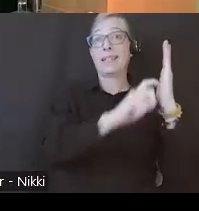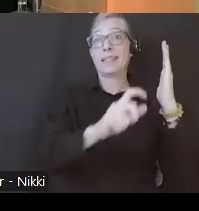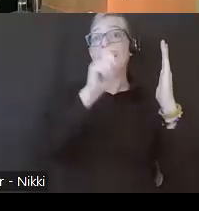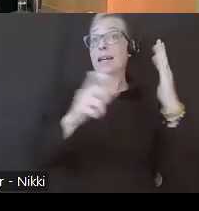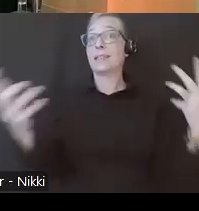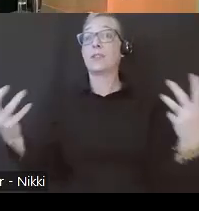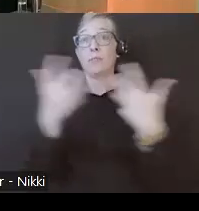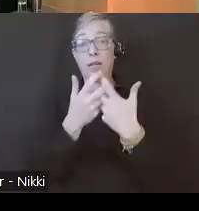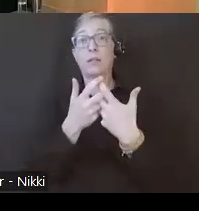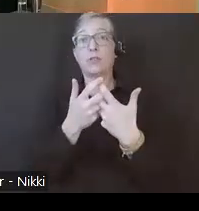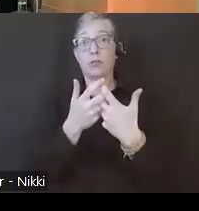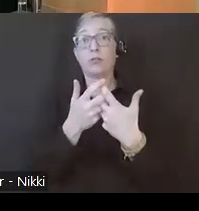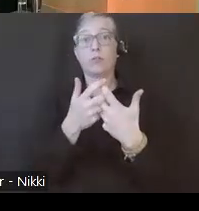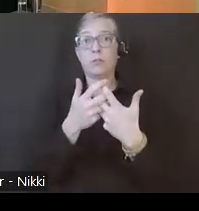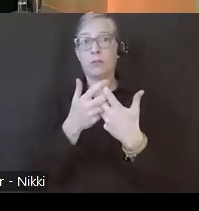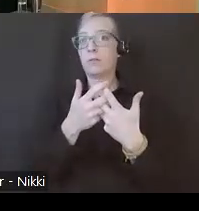of the trials.